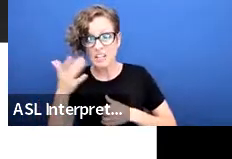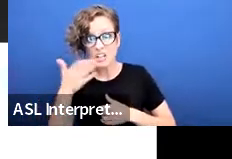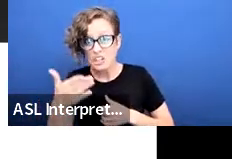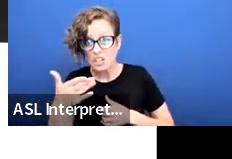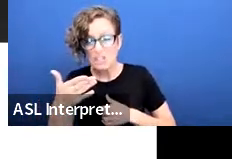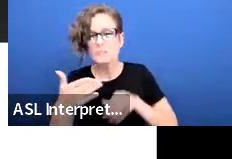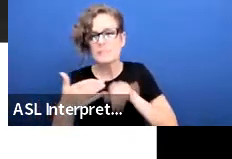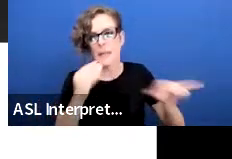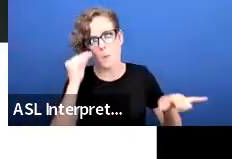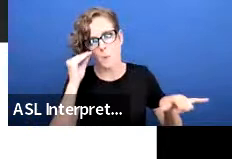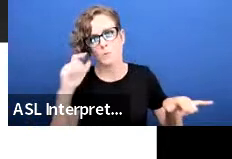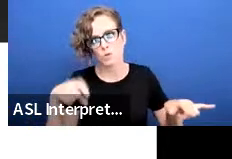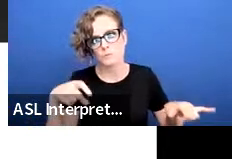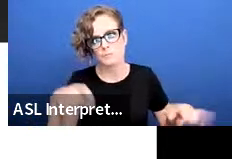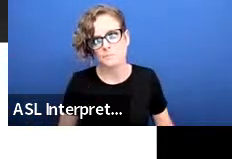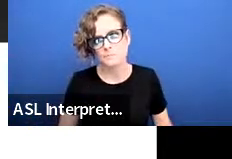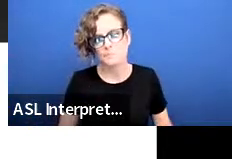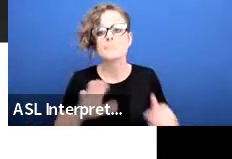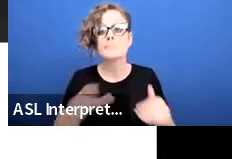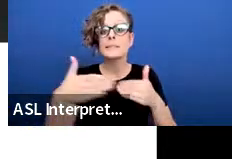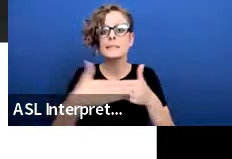Next slide, please.